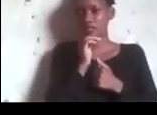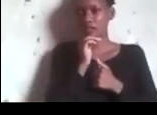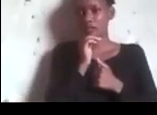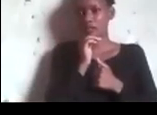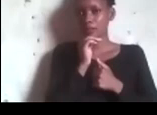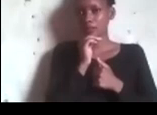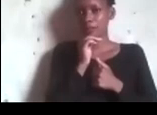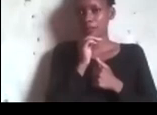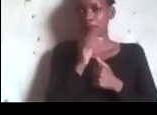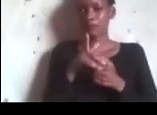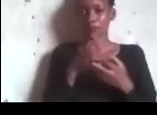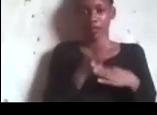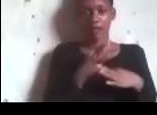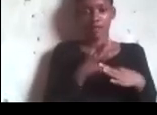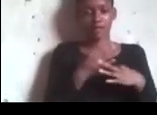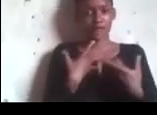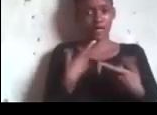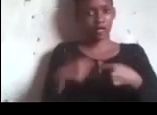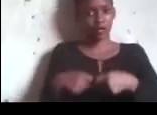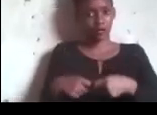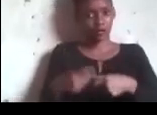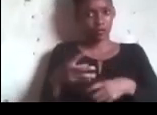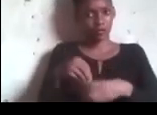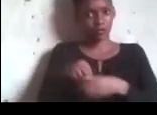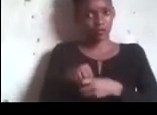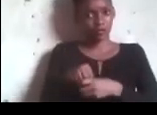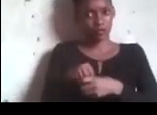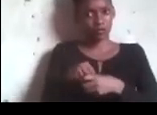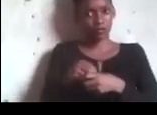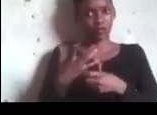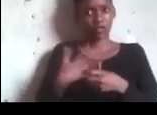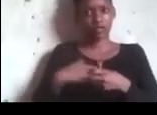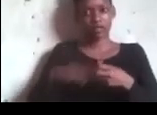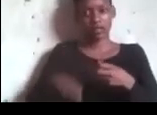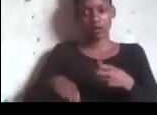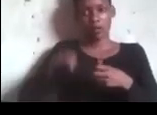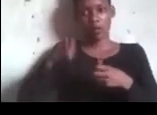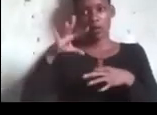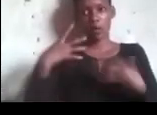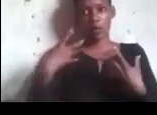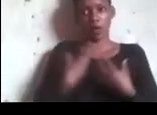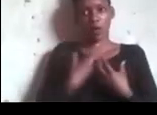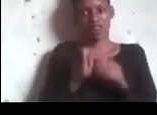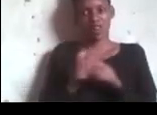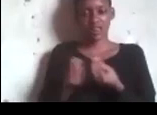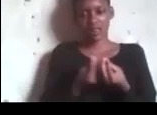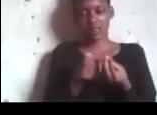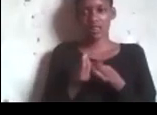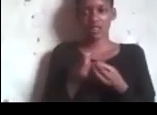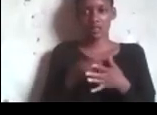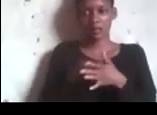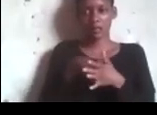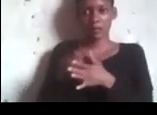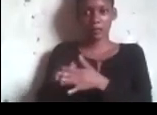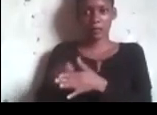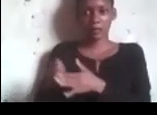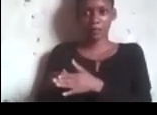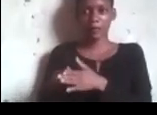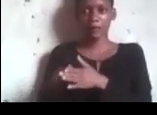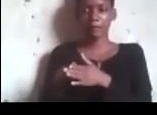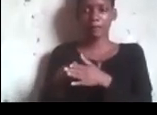father's contribution or contribution to upbringing or to the expenses. So that